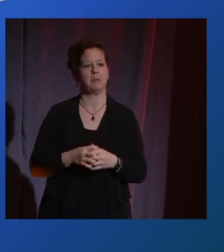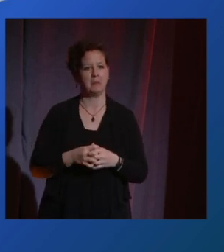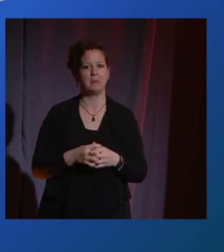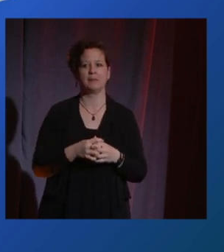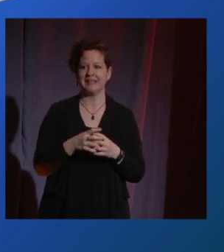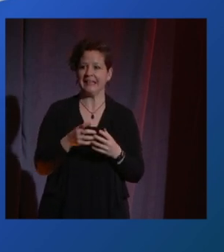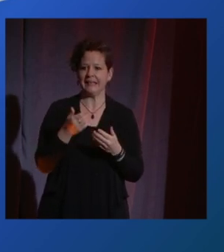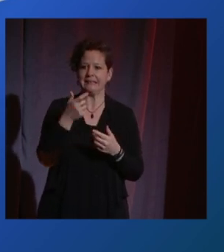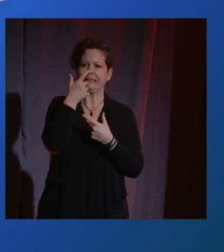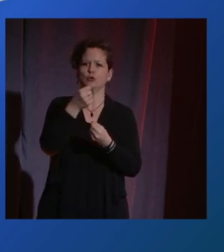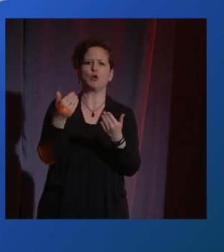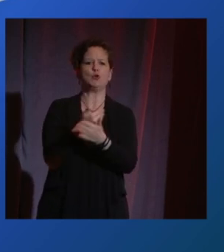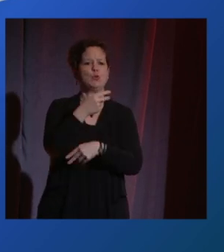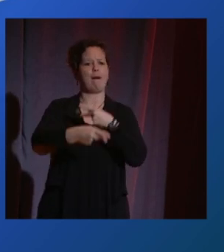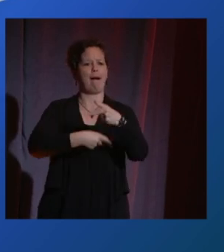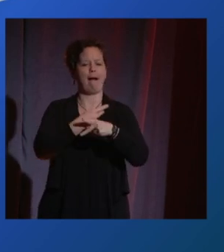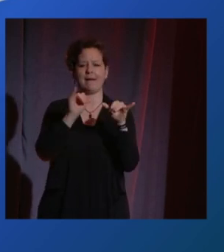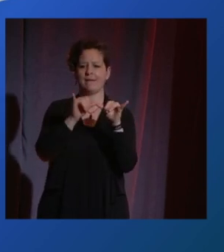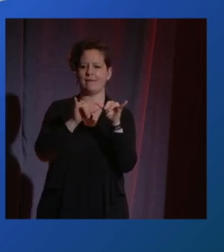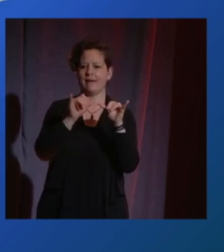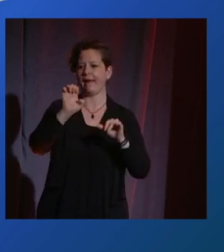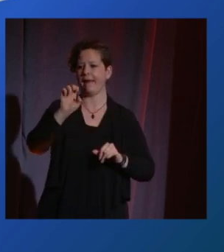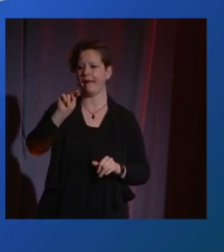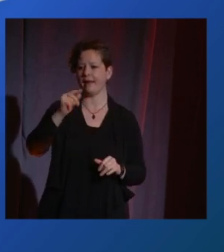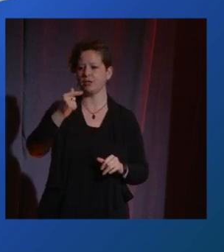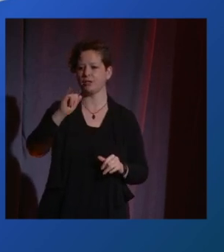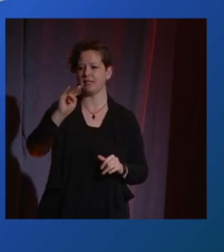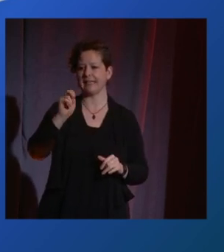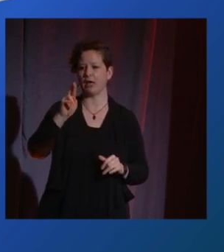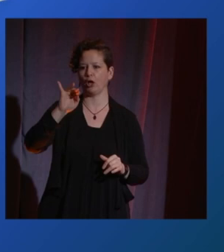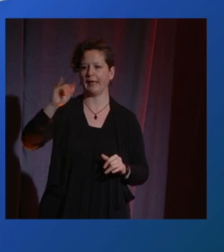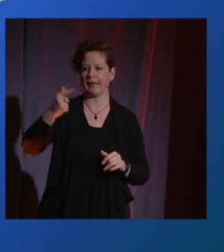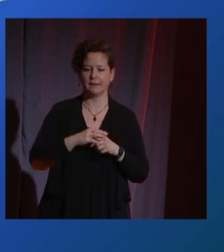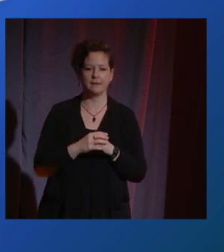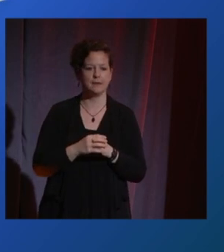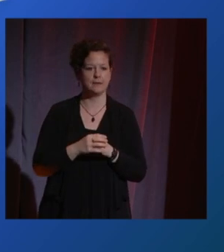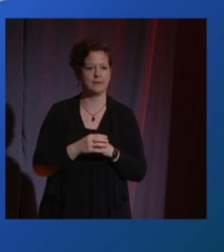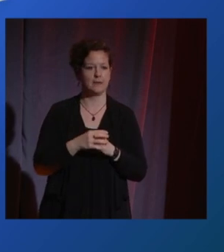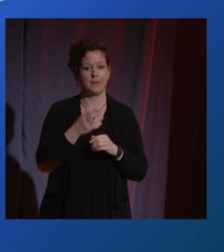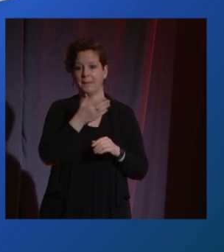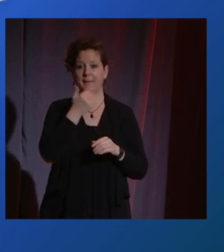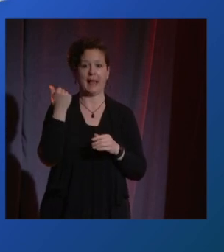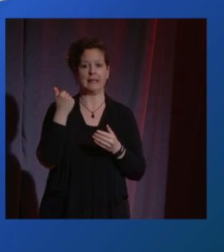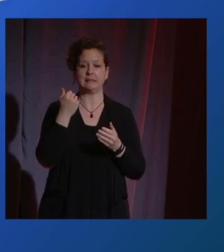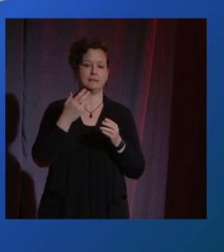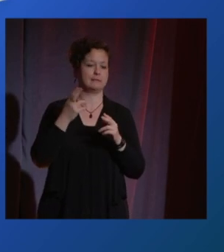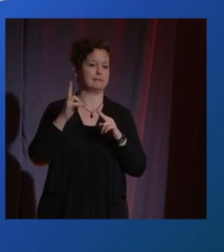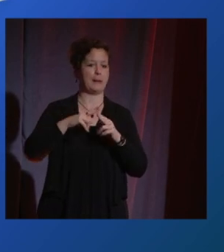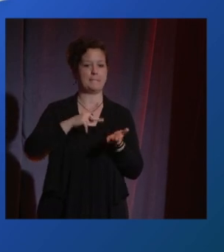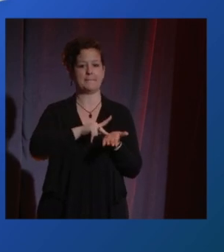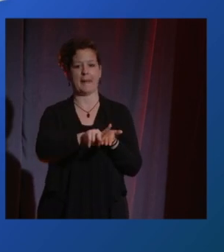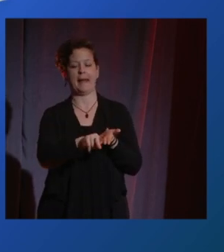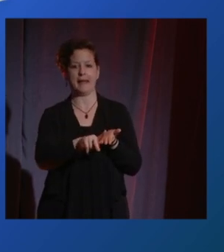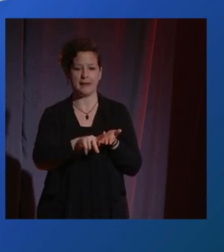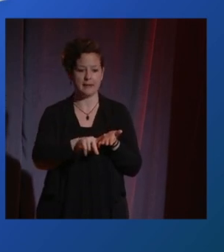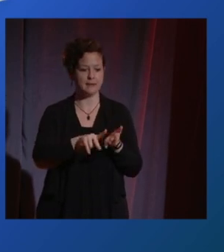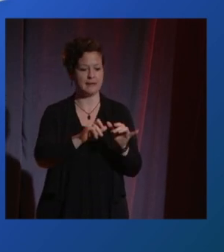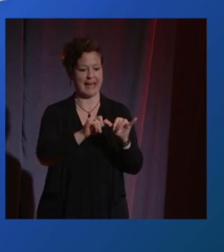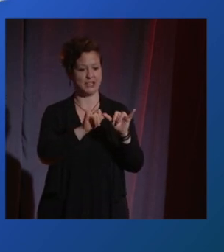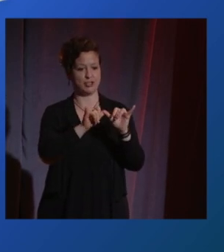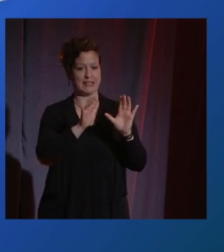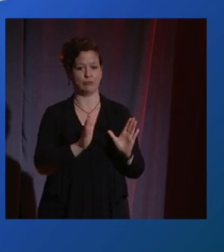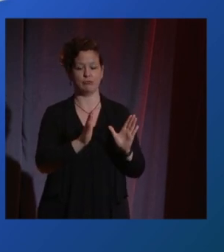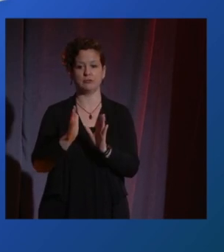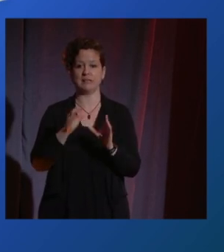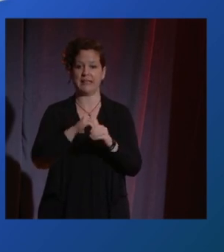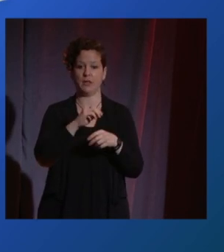engineering it's probably the most highly paid Engineers today in the world is people who train the AI